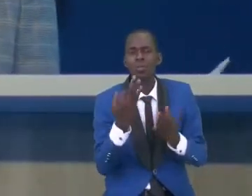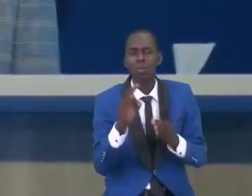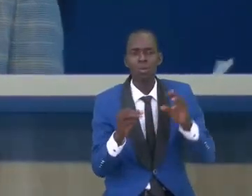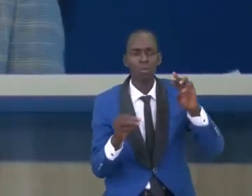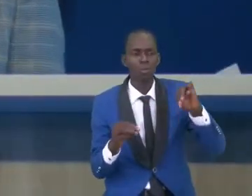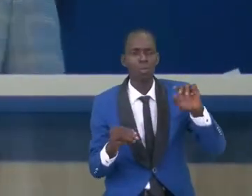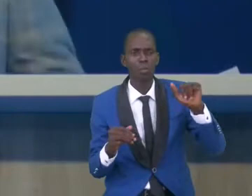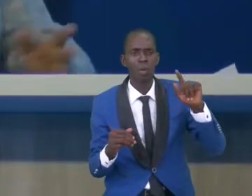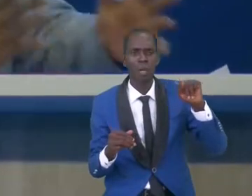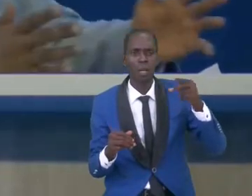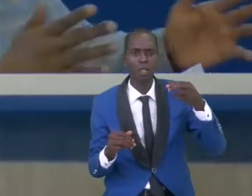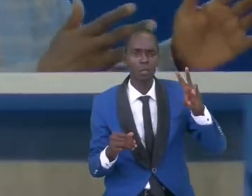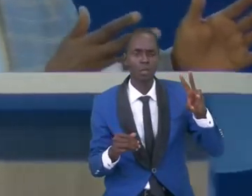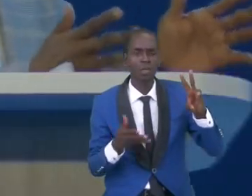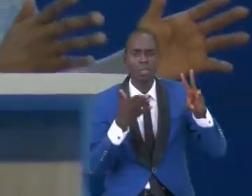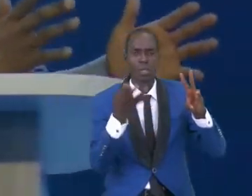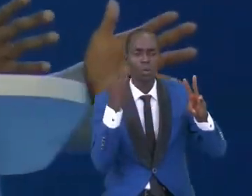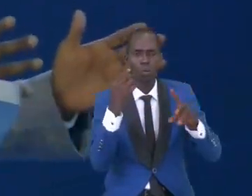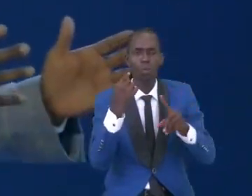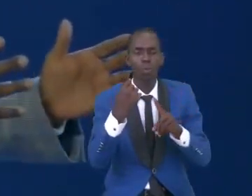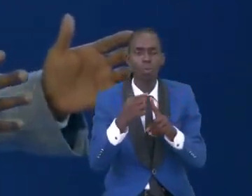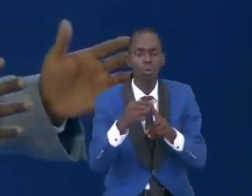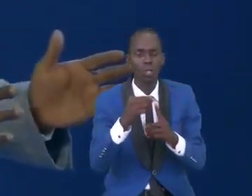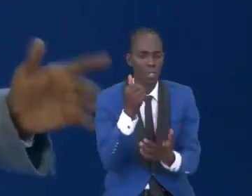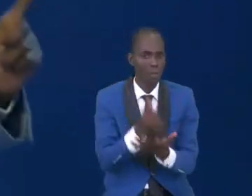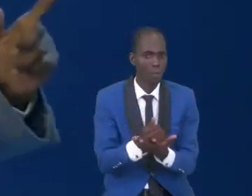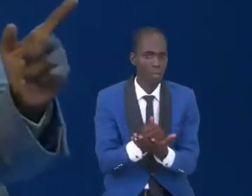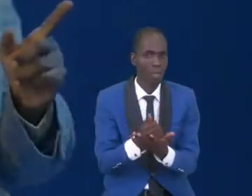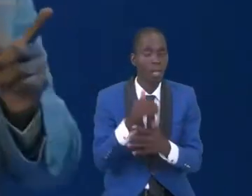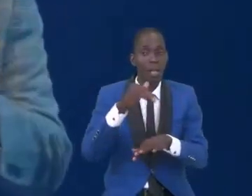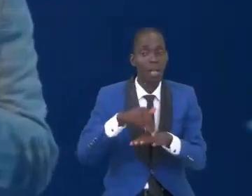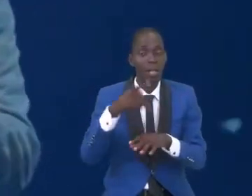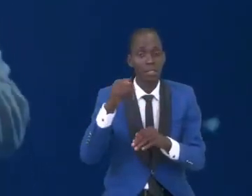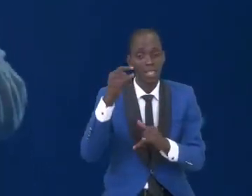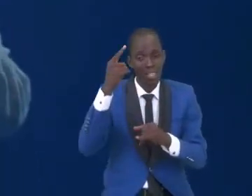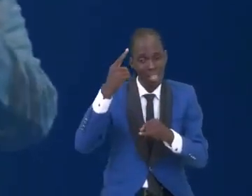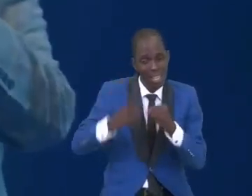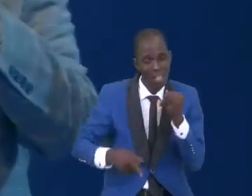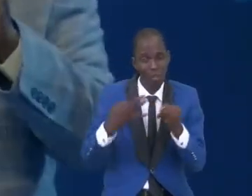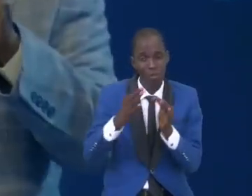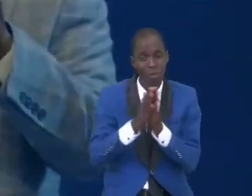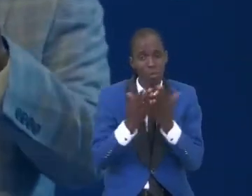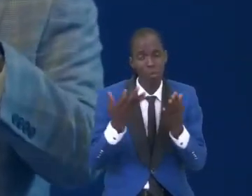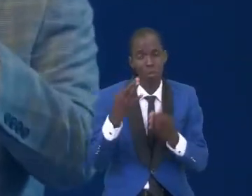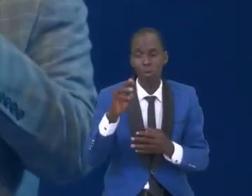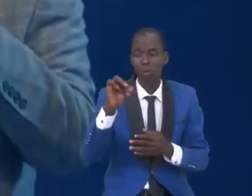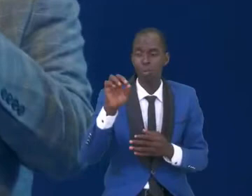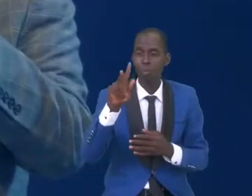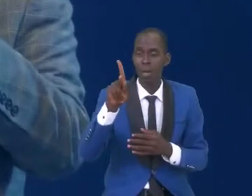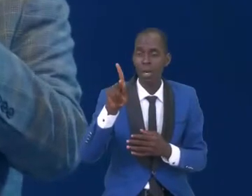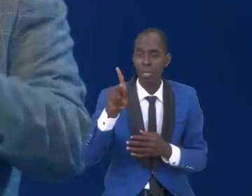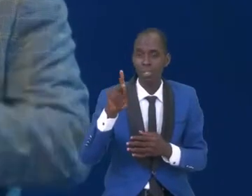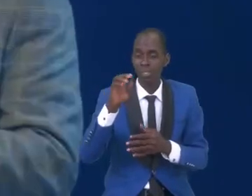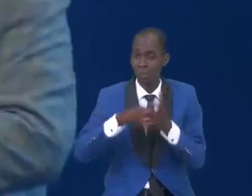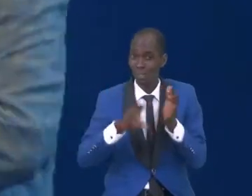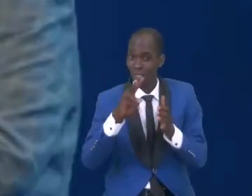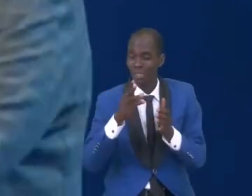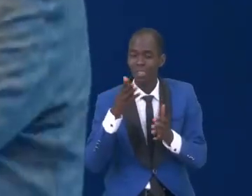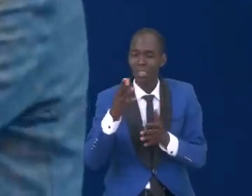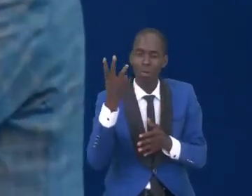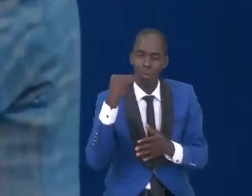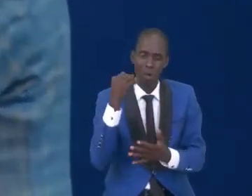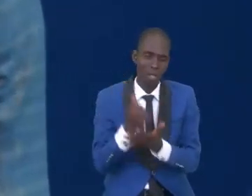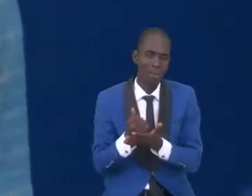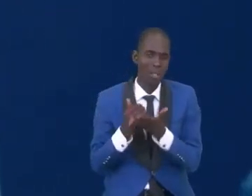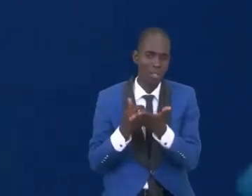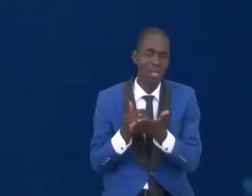amen. At the end of Mark chapter 16, there is amen, final. At the end